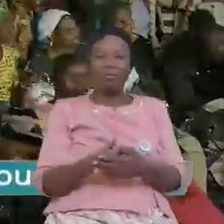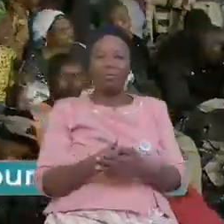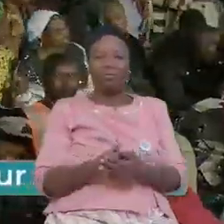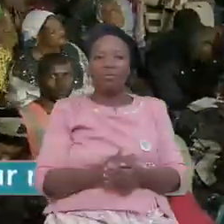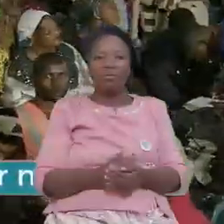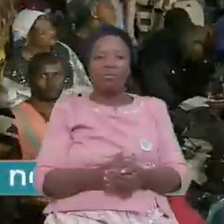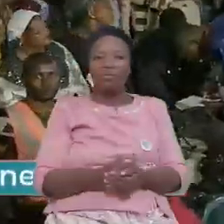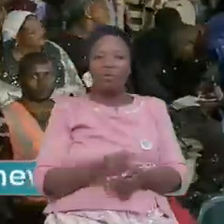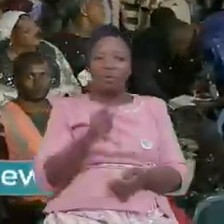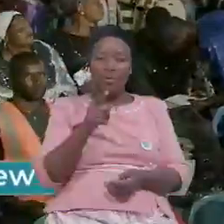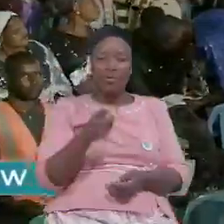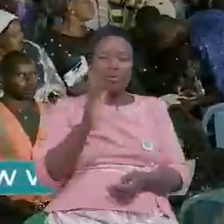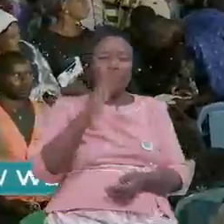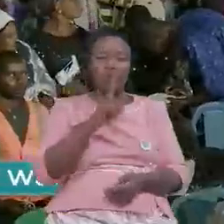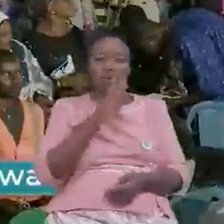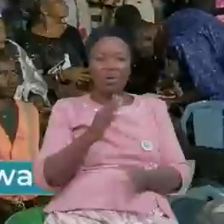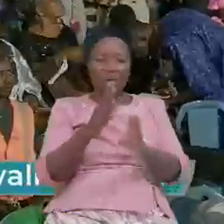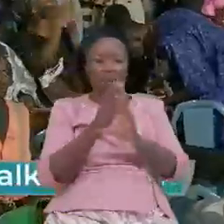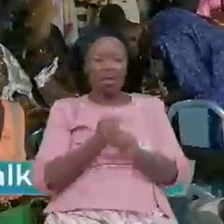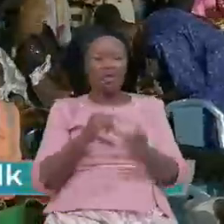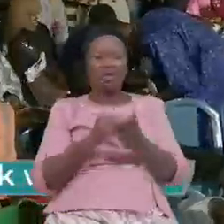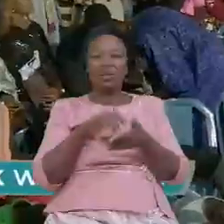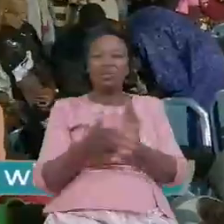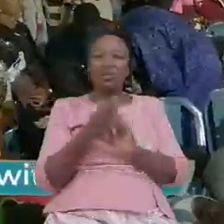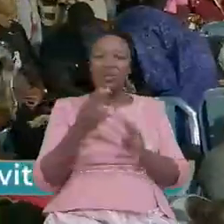You will surely get it.